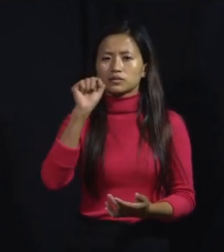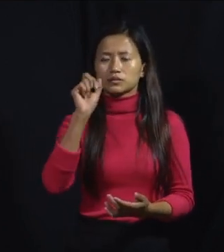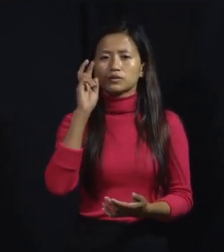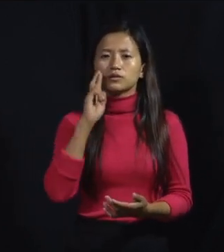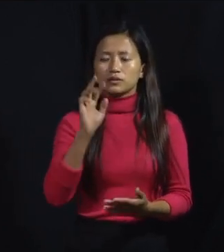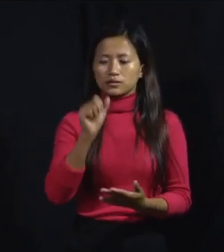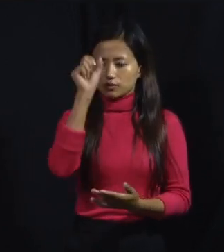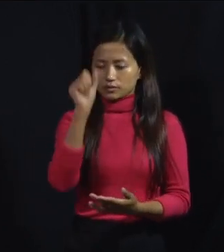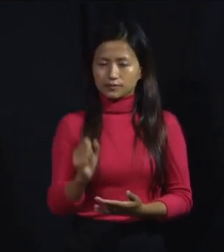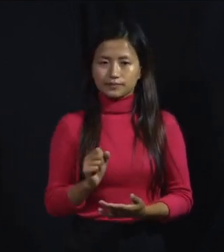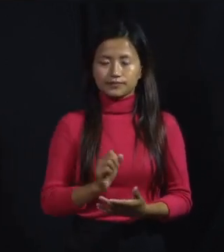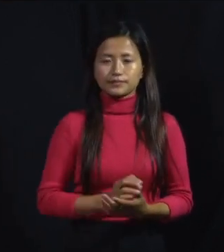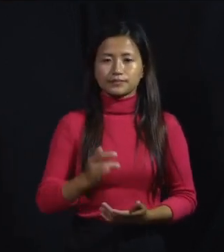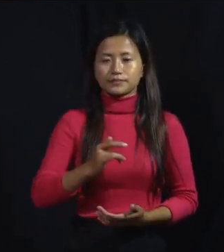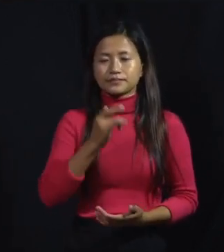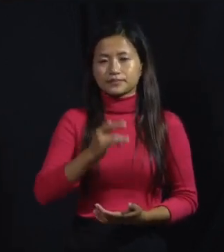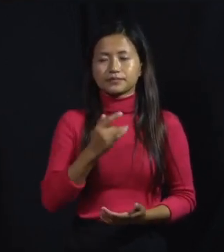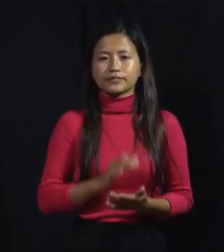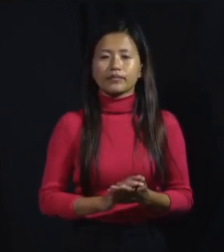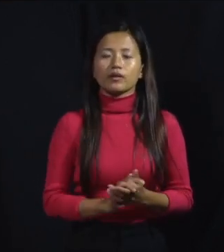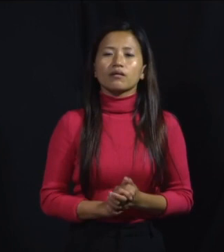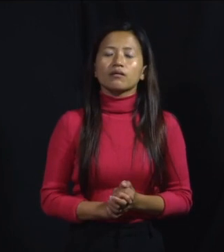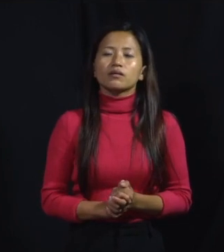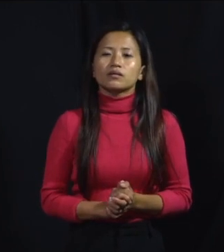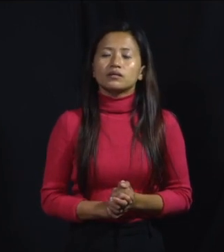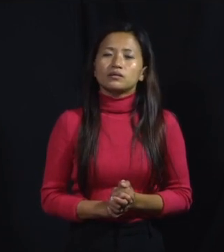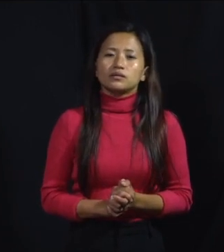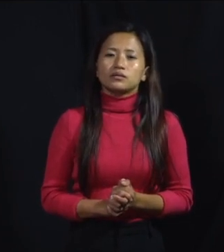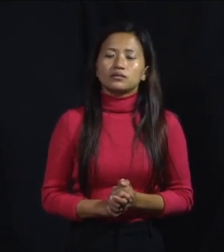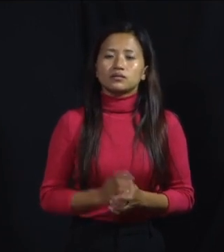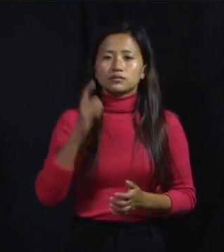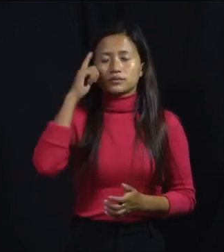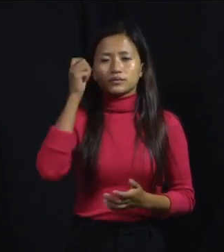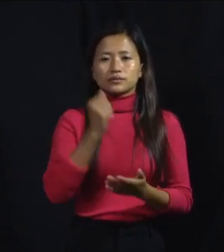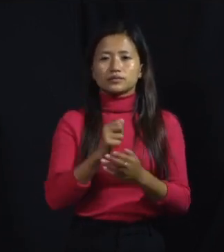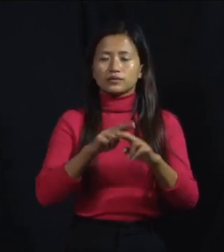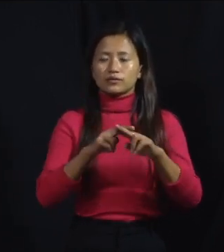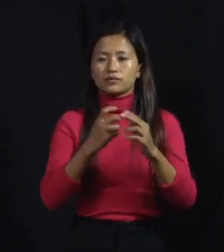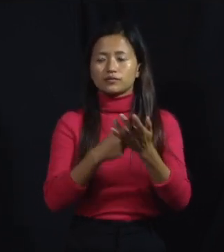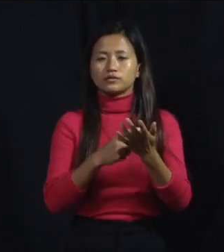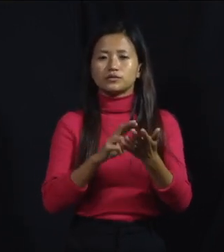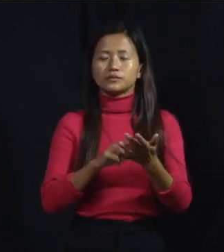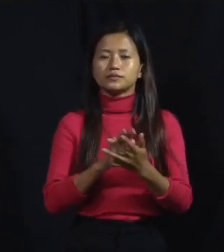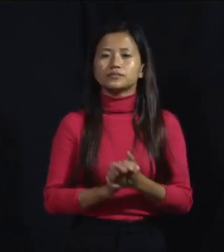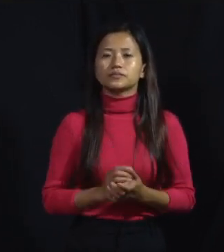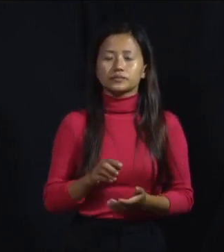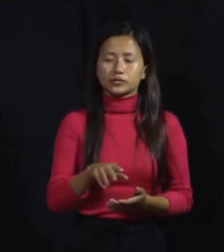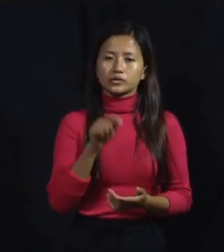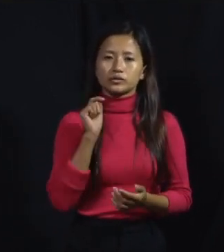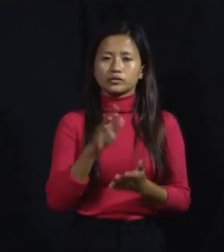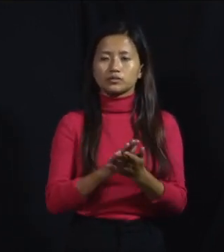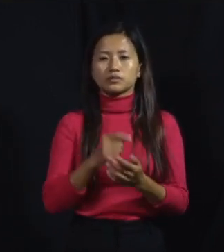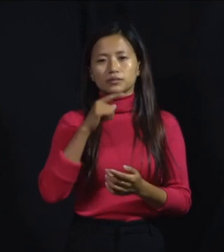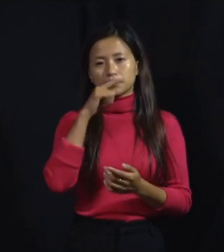right? So that is why time is also very important, okay? So if you remember this formula, then you can be